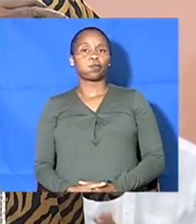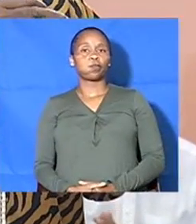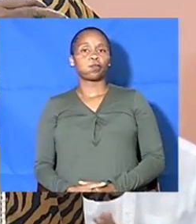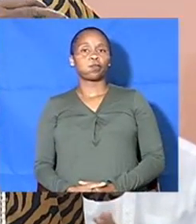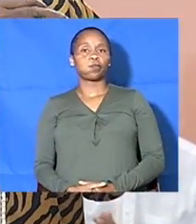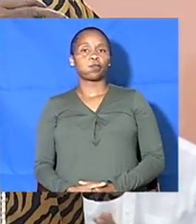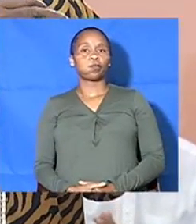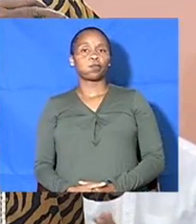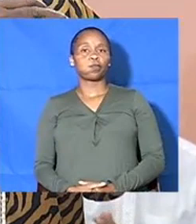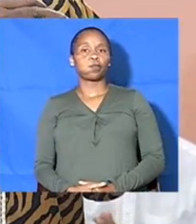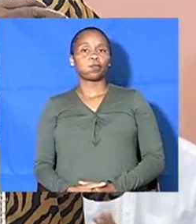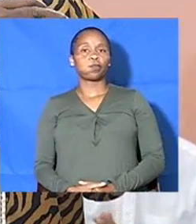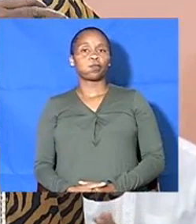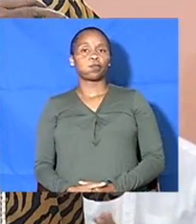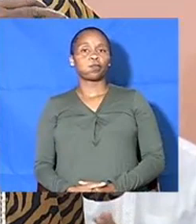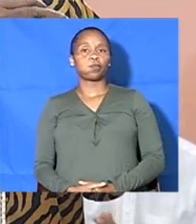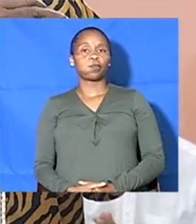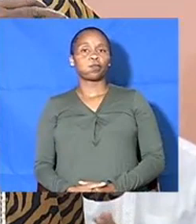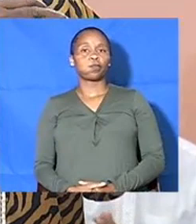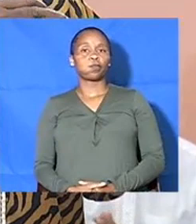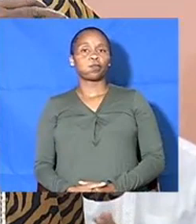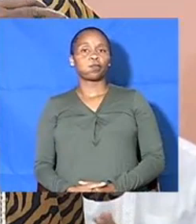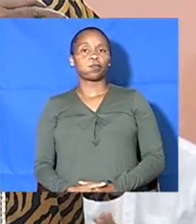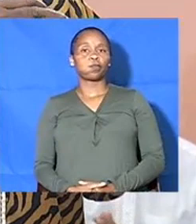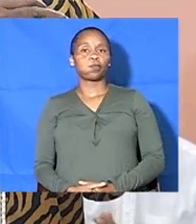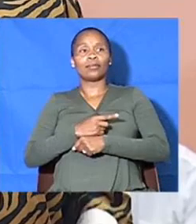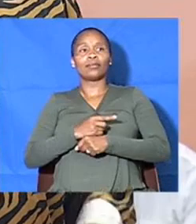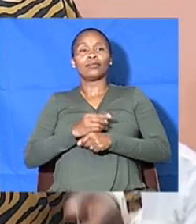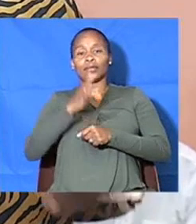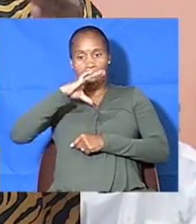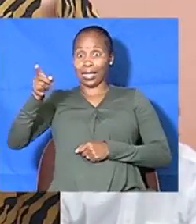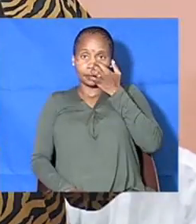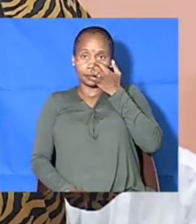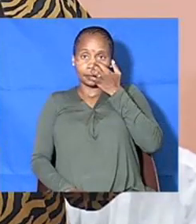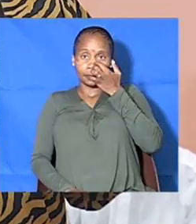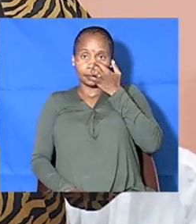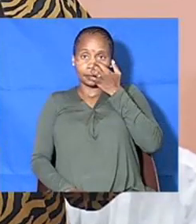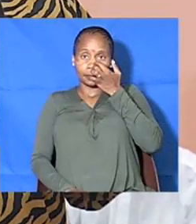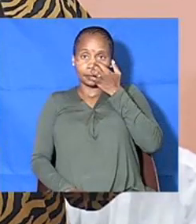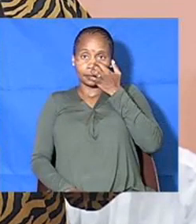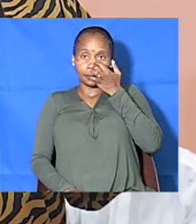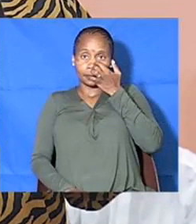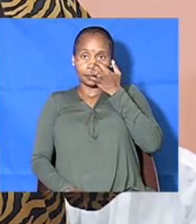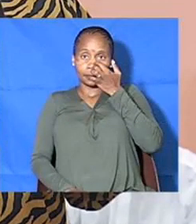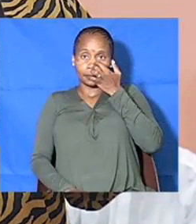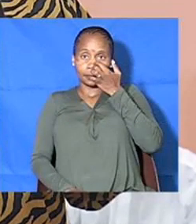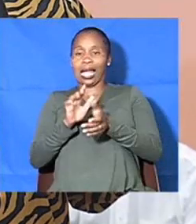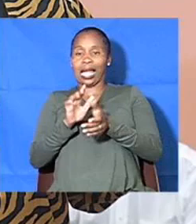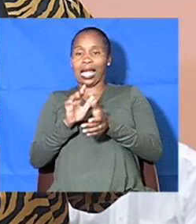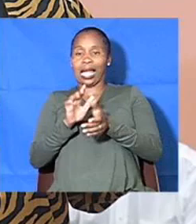refer patients there to access specialists of a central hospital.